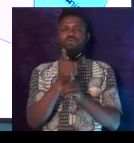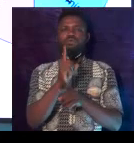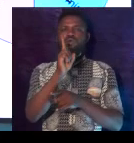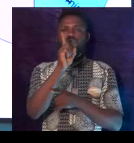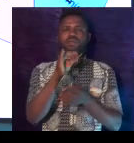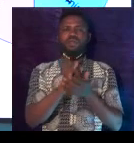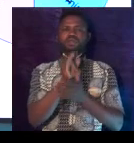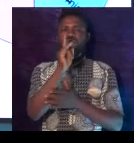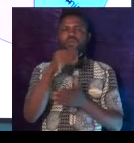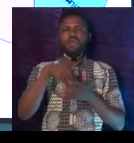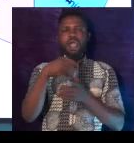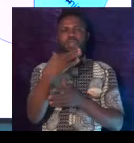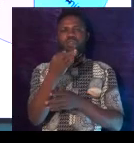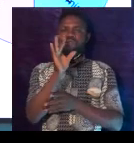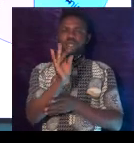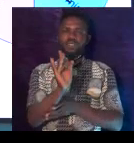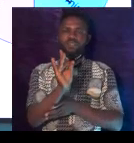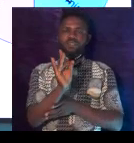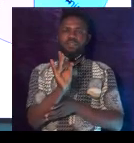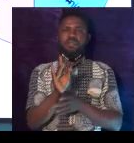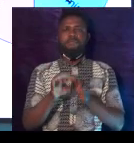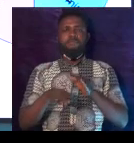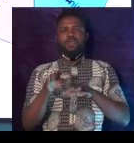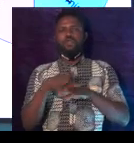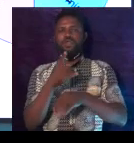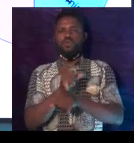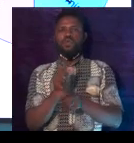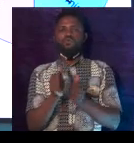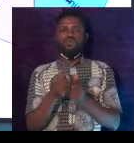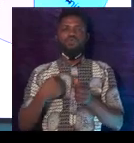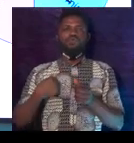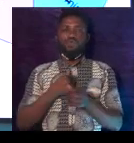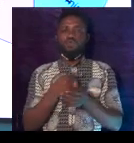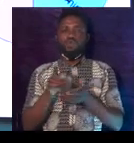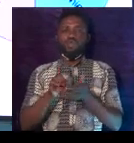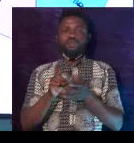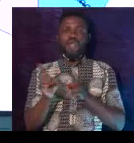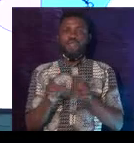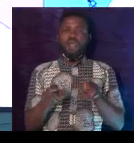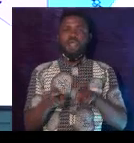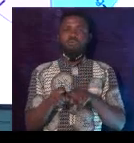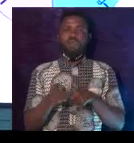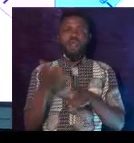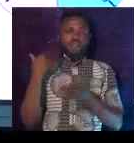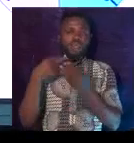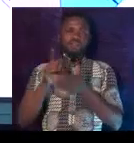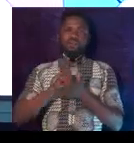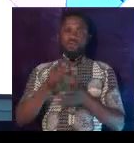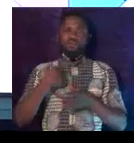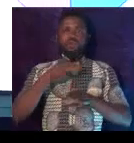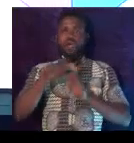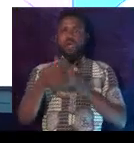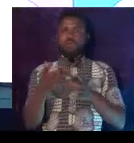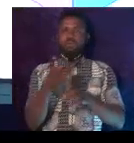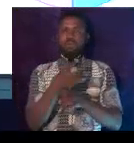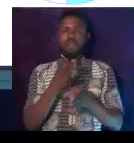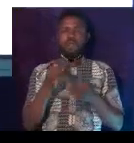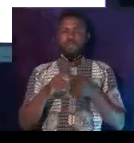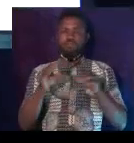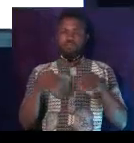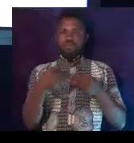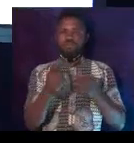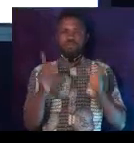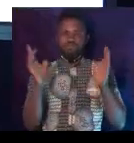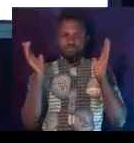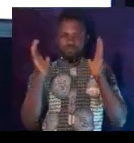So that is 1 out of 8. Based on the work we did last week, I believe that you all got this right. And for that, I'm going to